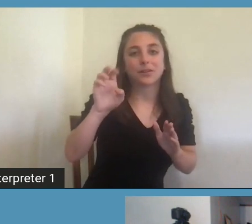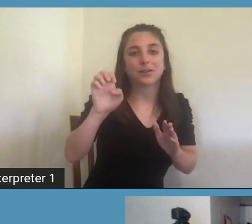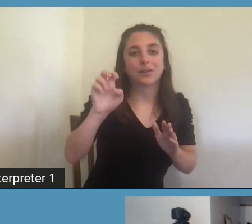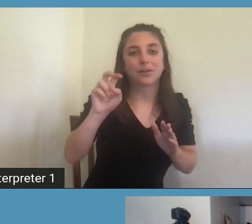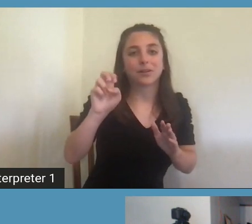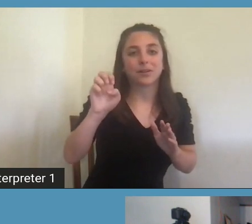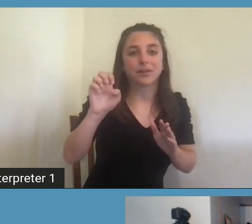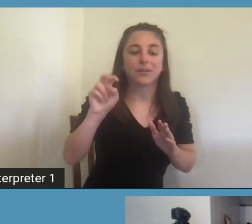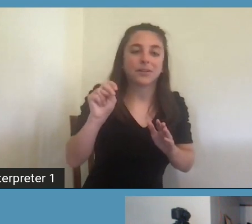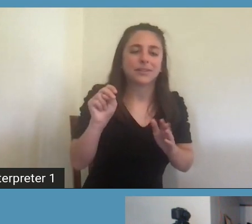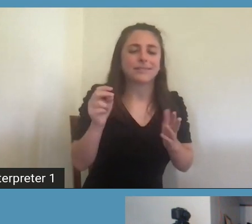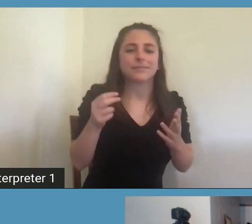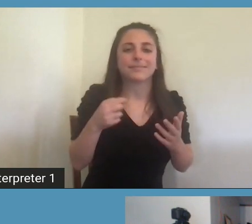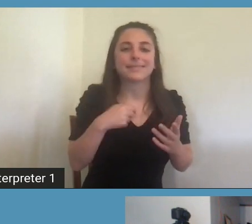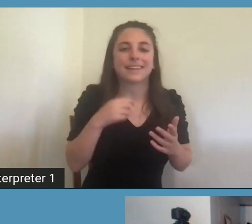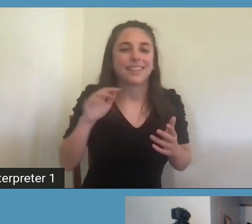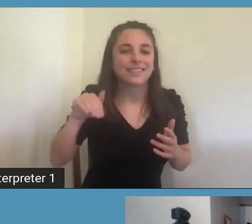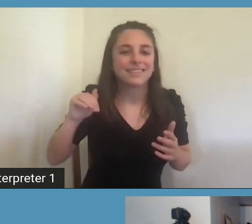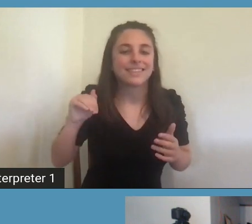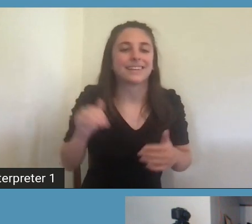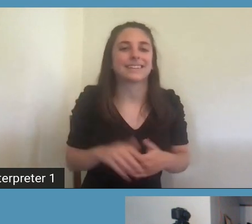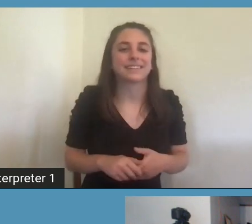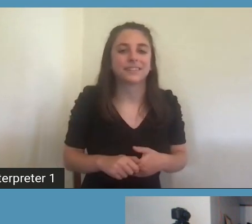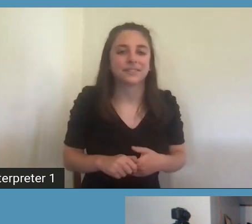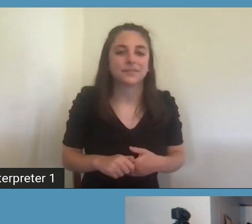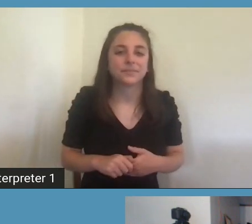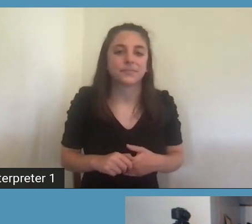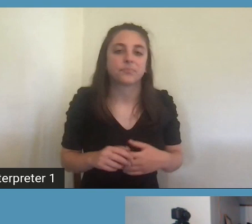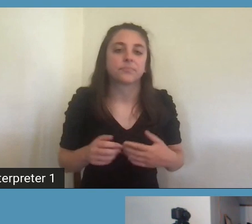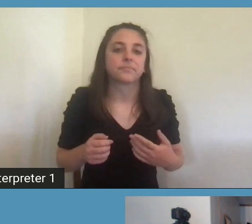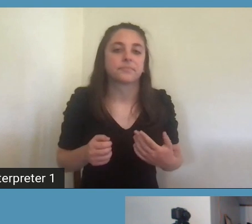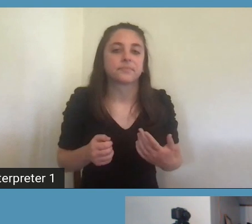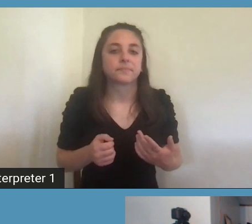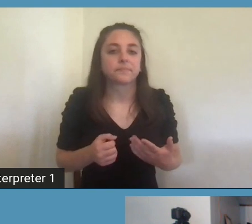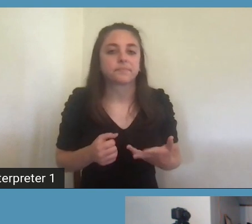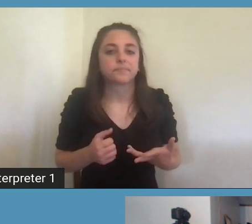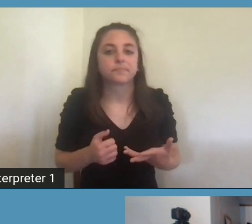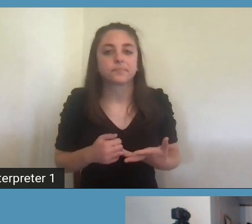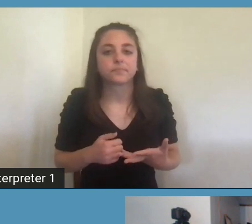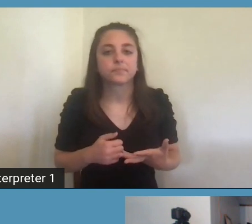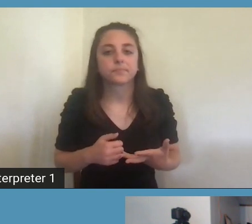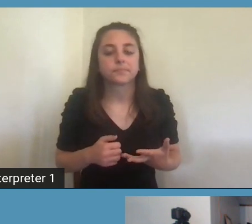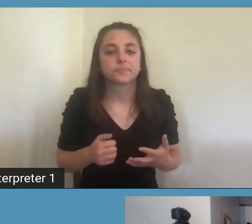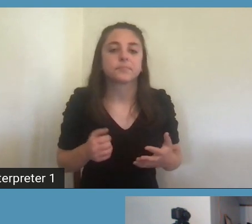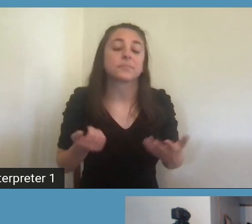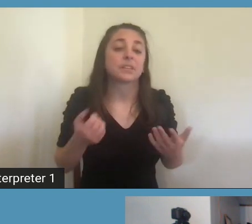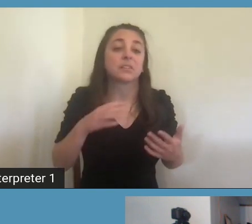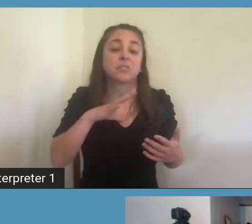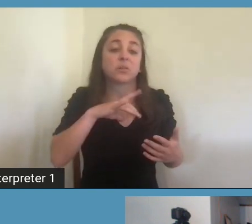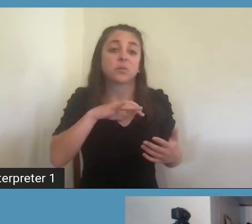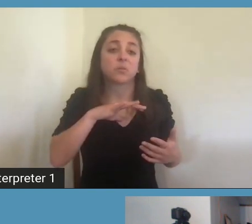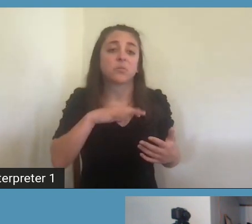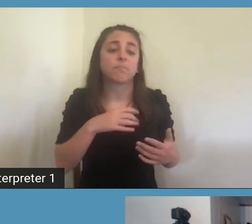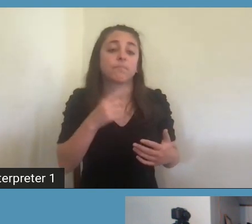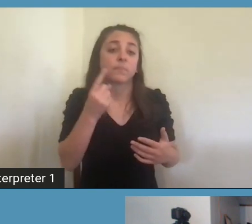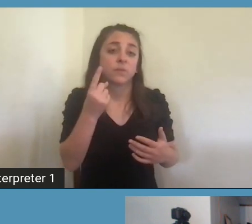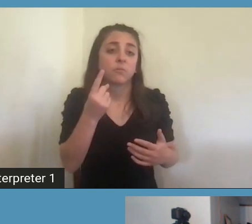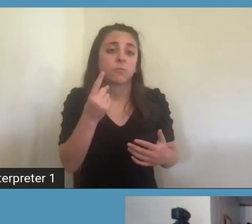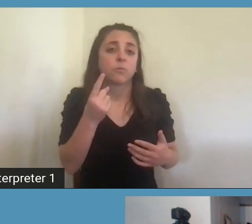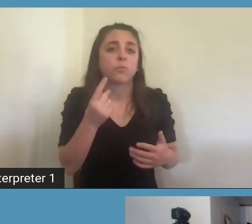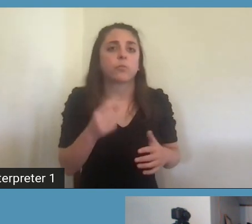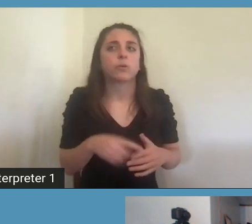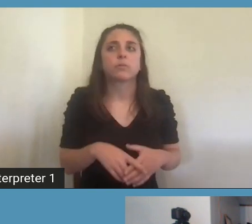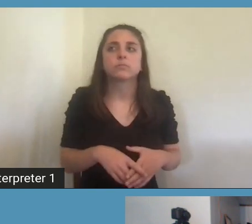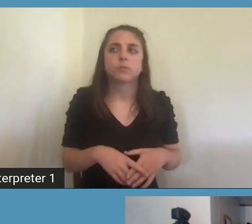the blockbuster movies. So I'm like, how did they do that? And then you go and watch, and it is kind of cool. One thing I really thought was